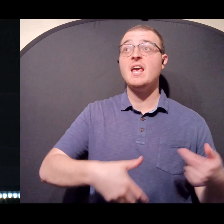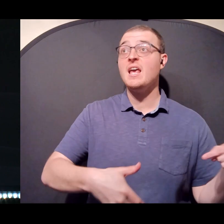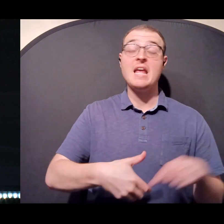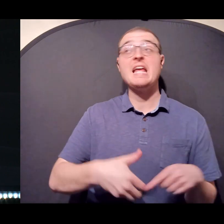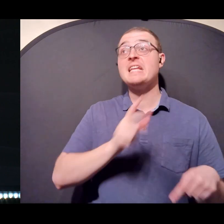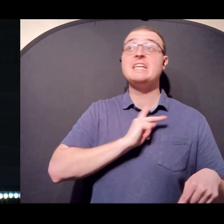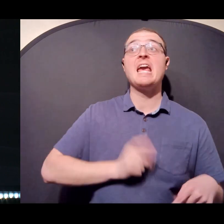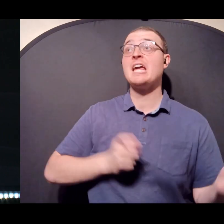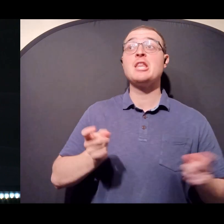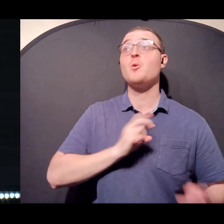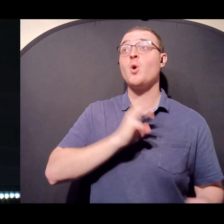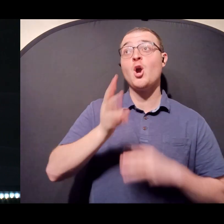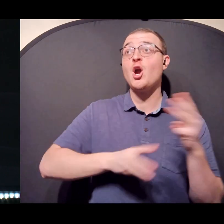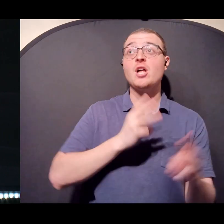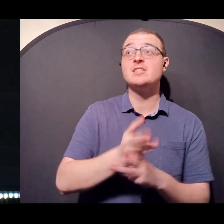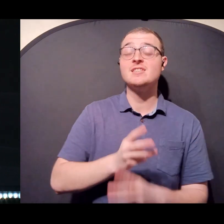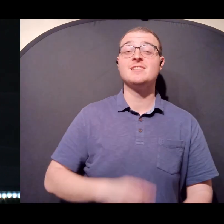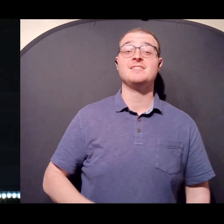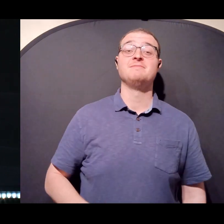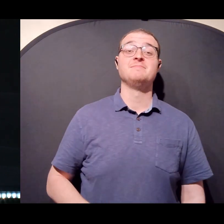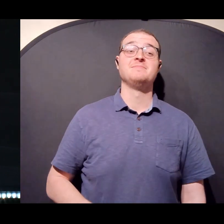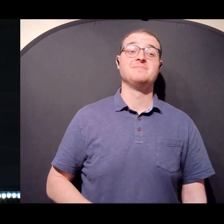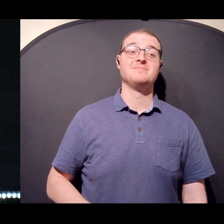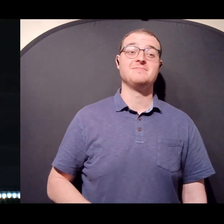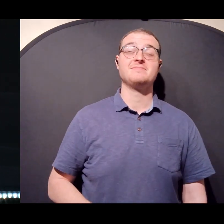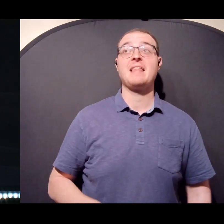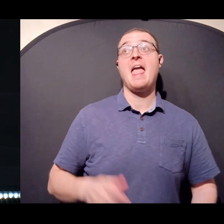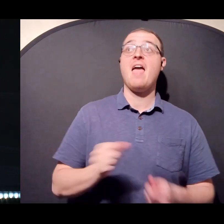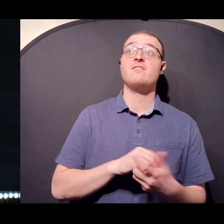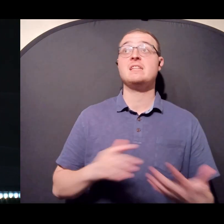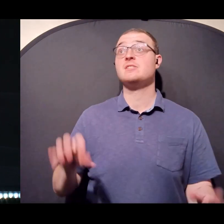baby, king of the world.